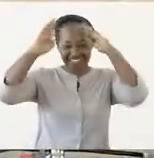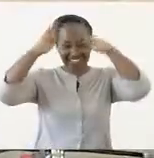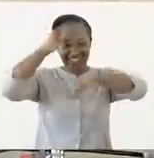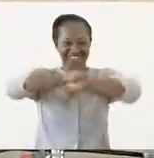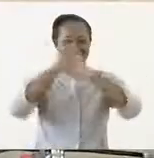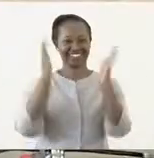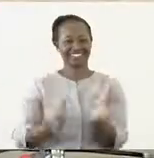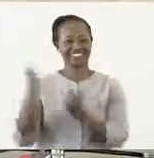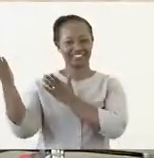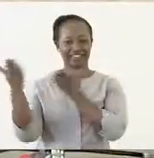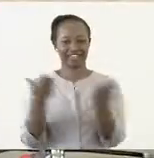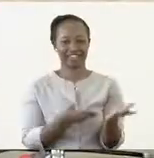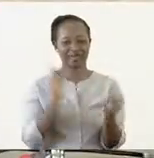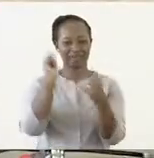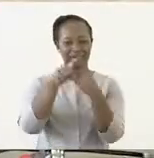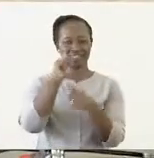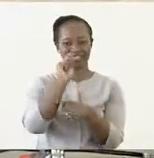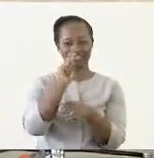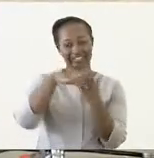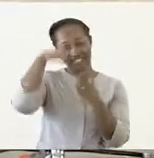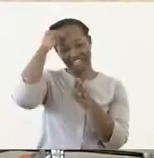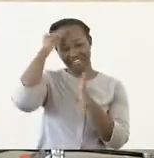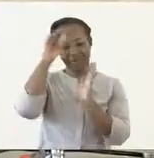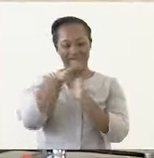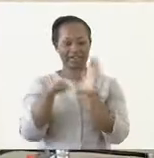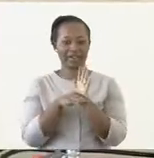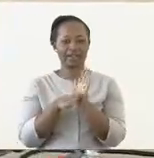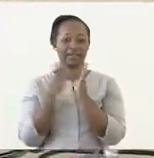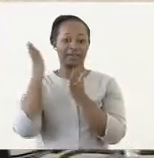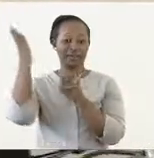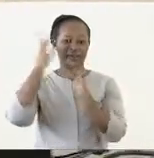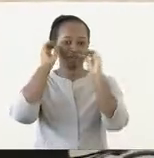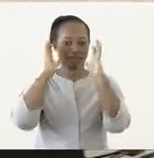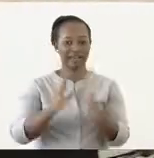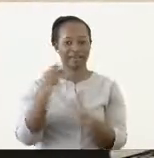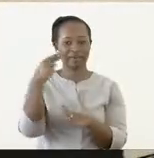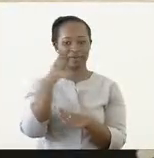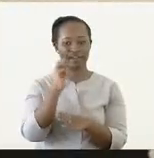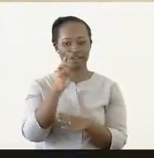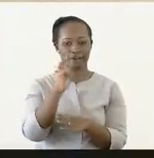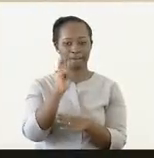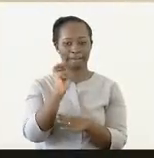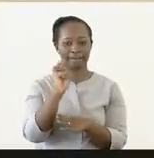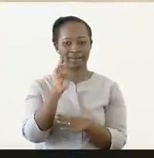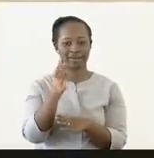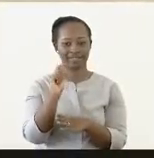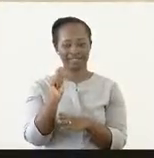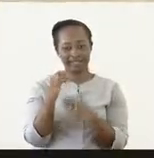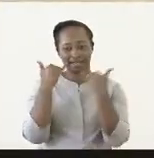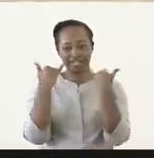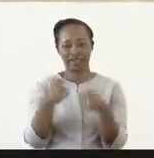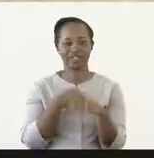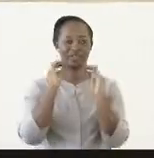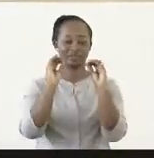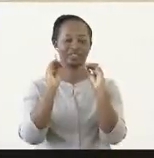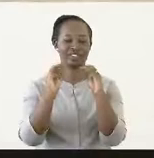students, welcome to the TV learning programs. I'm teacher Herbert. I'm going to be taking you through the barrage